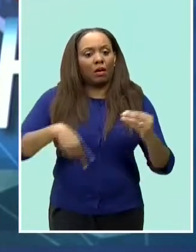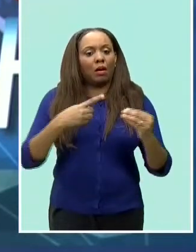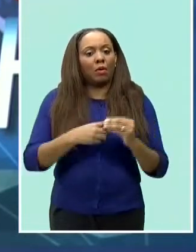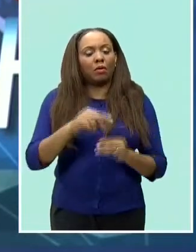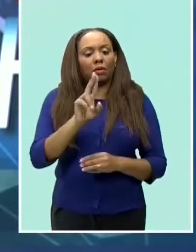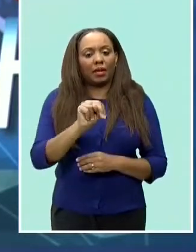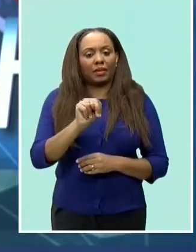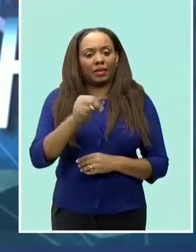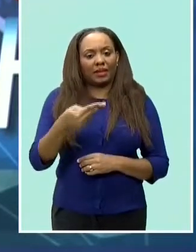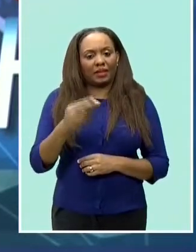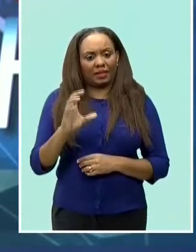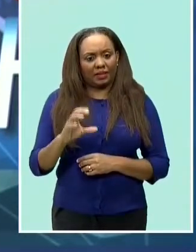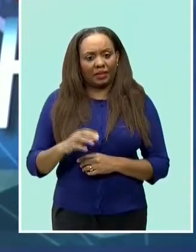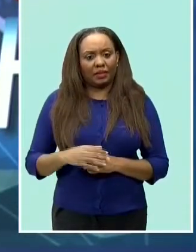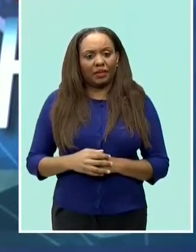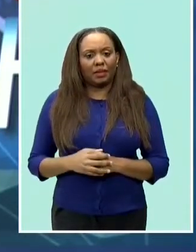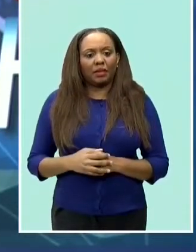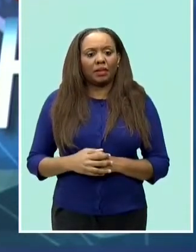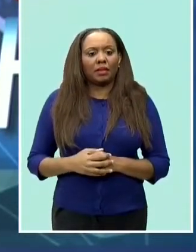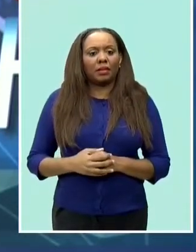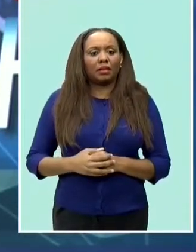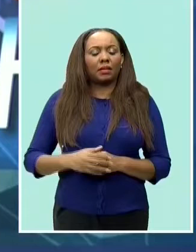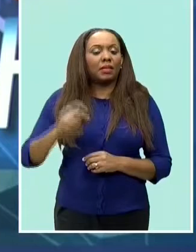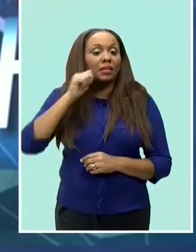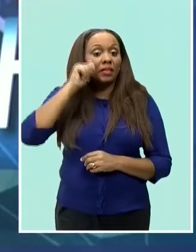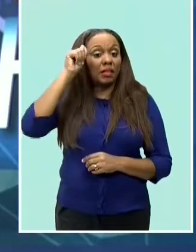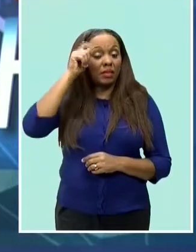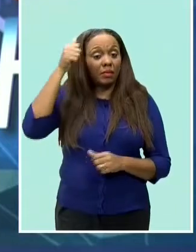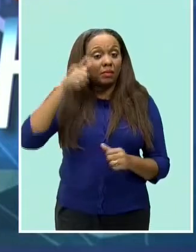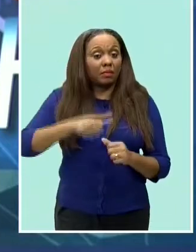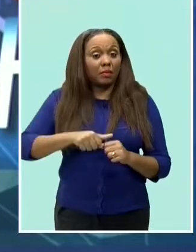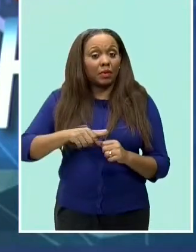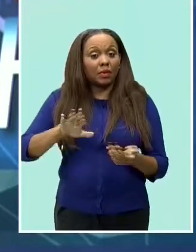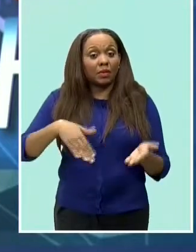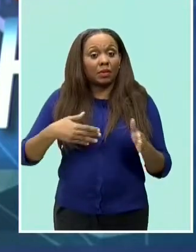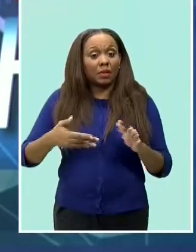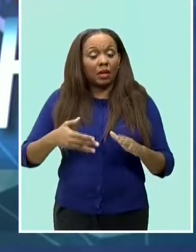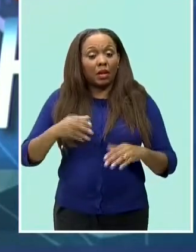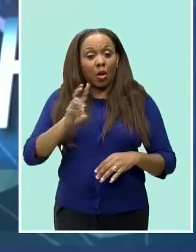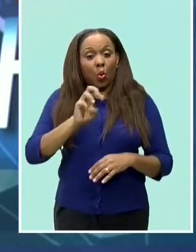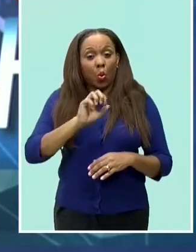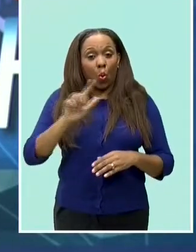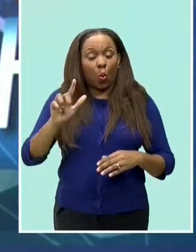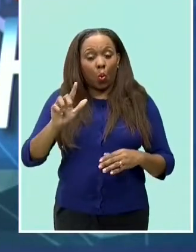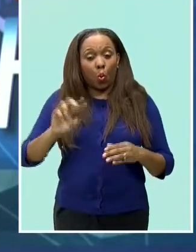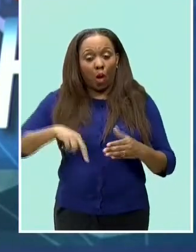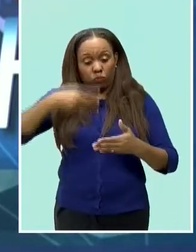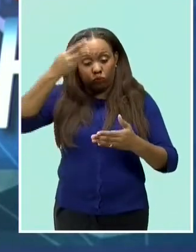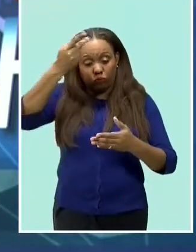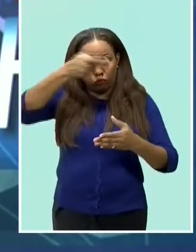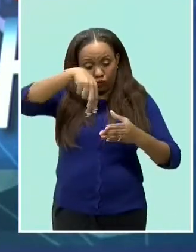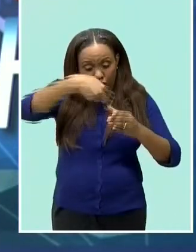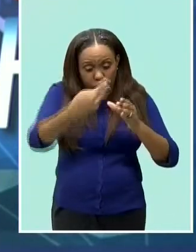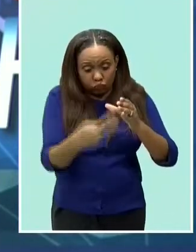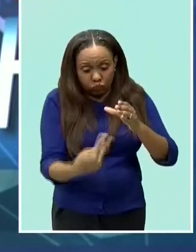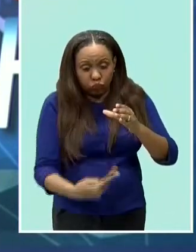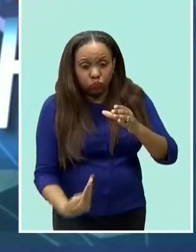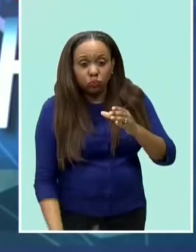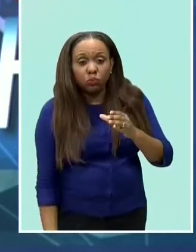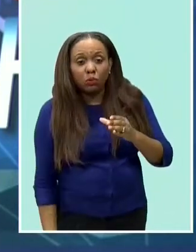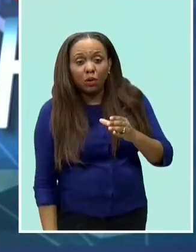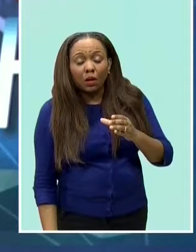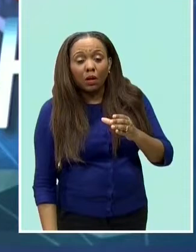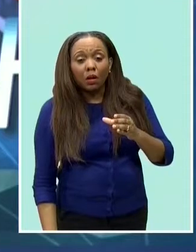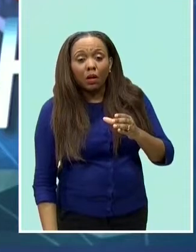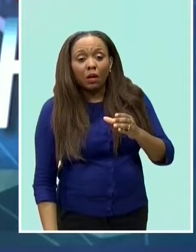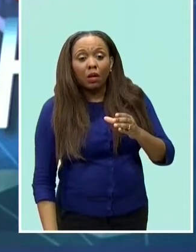Housing Corporation. This after the death of teenager Kyrique Boyce, who fell into a 100-foot well behind one of the units at Martin